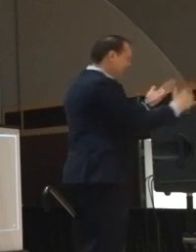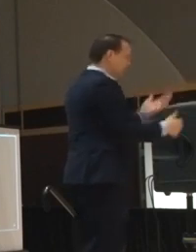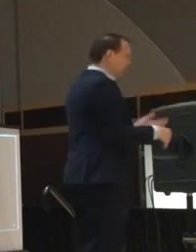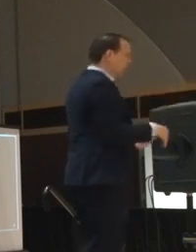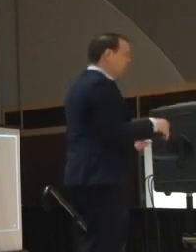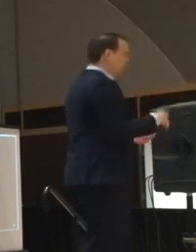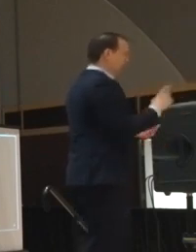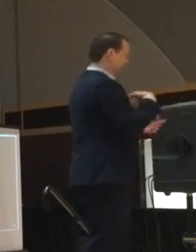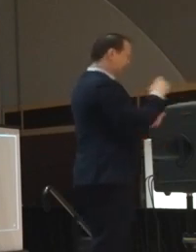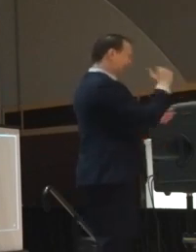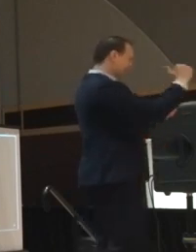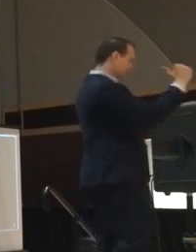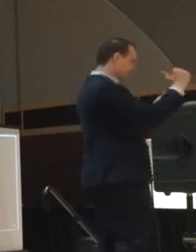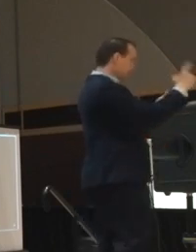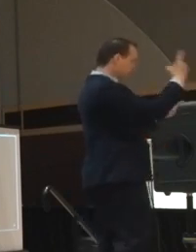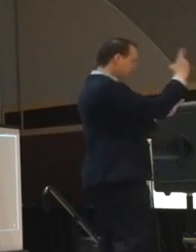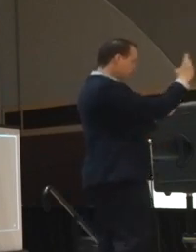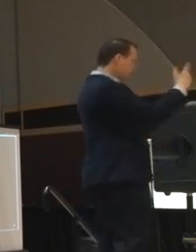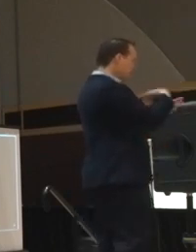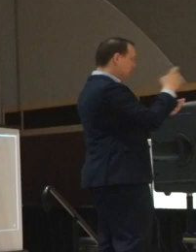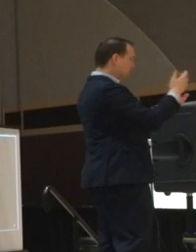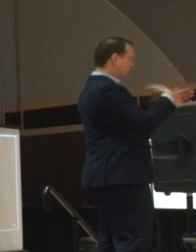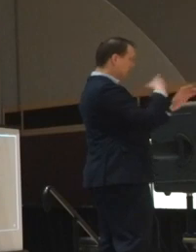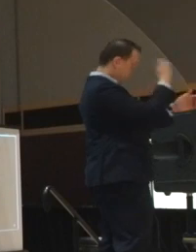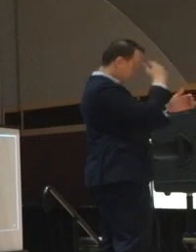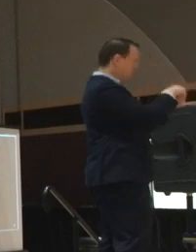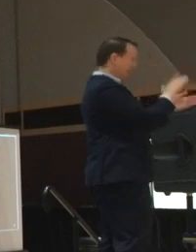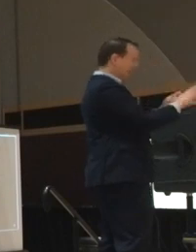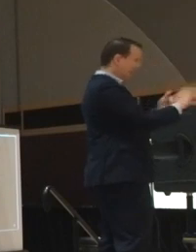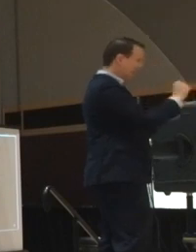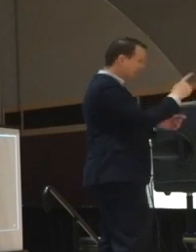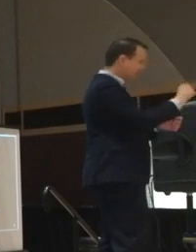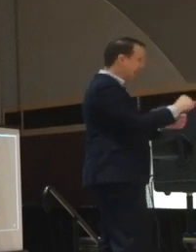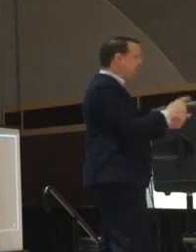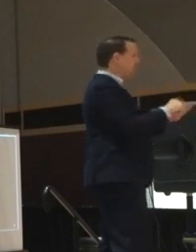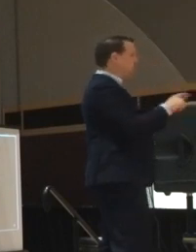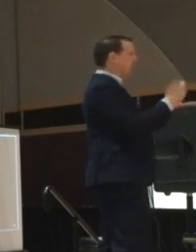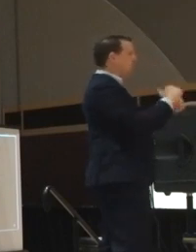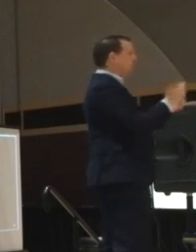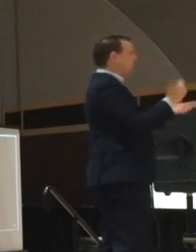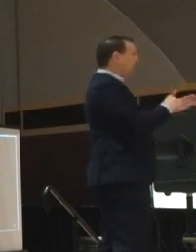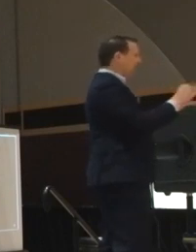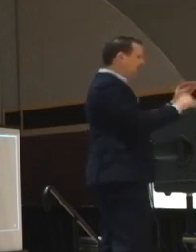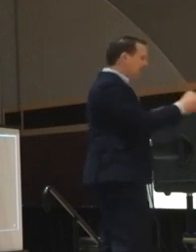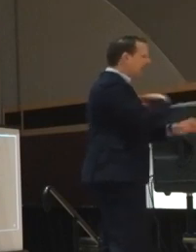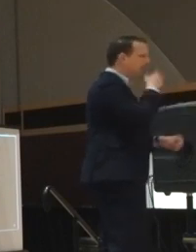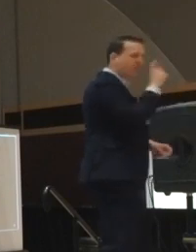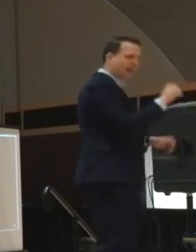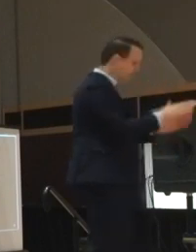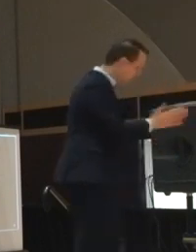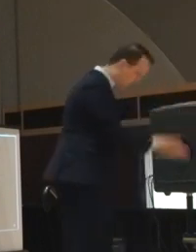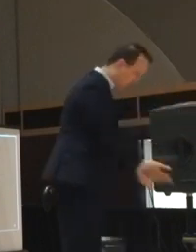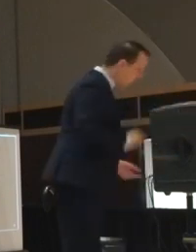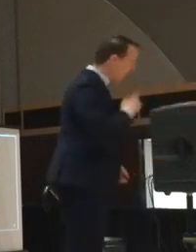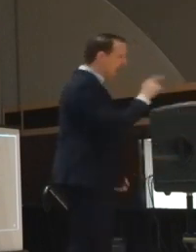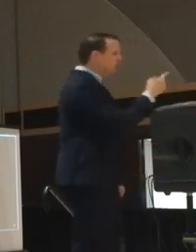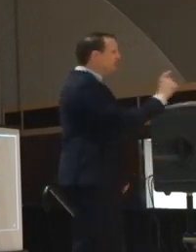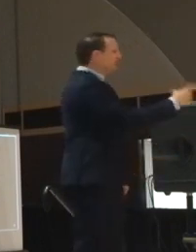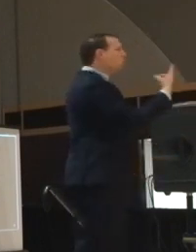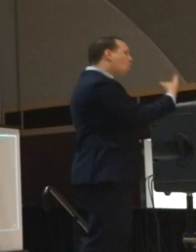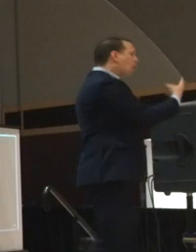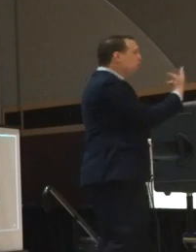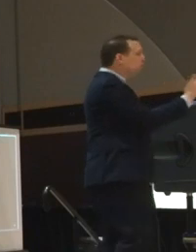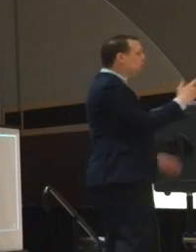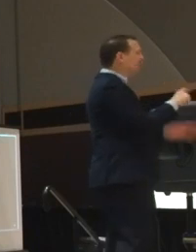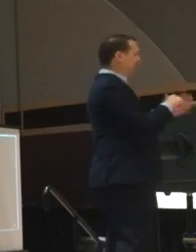Tear down steps, 1, 2, 3. Cleaning steps, reassembly steps. Don't need a book, I just need